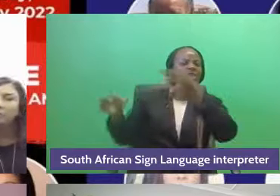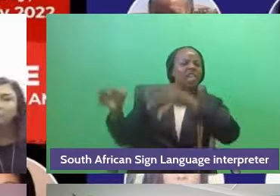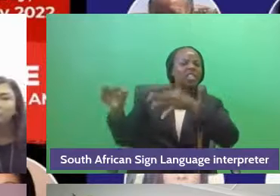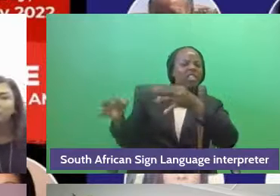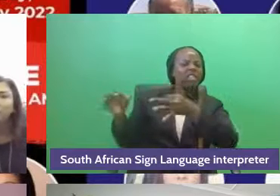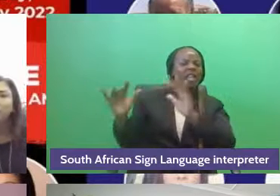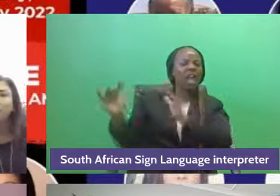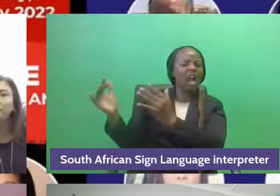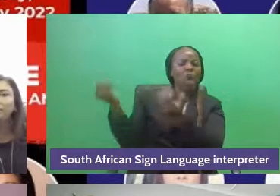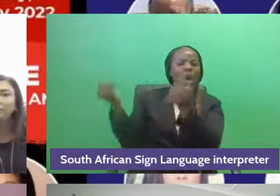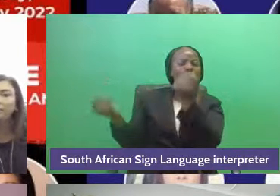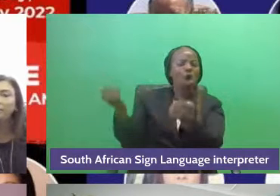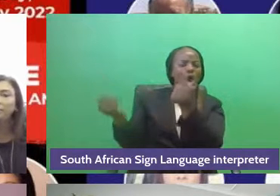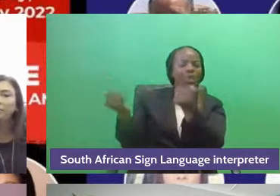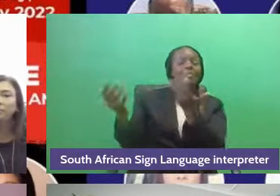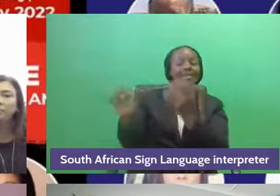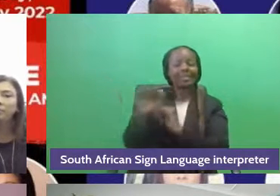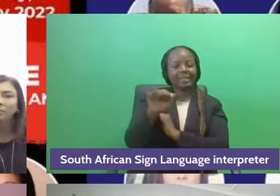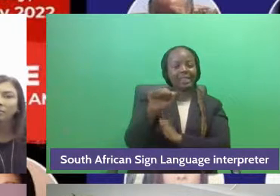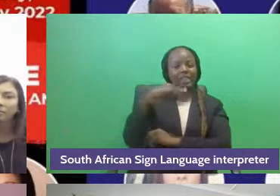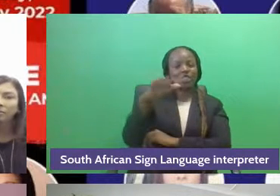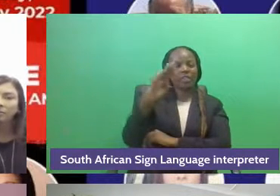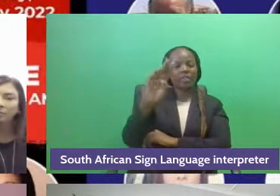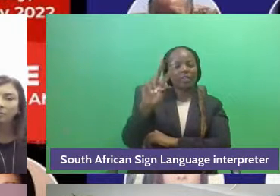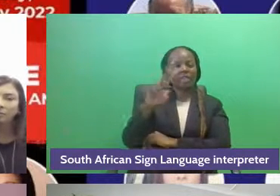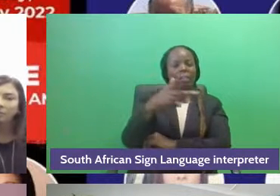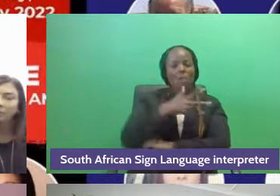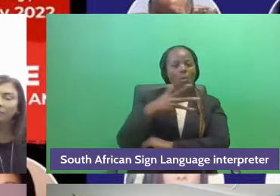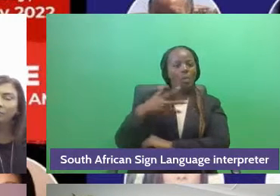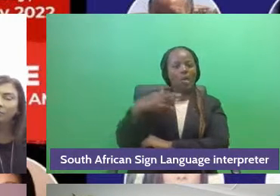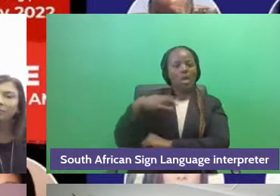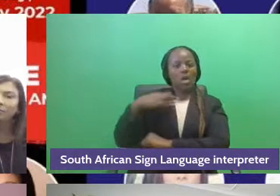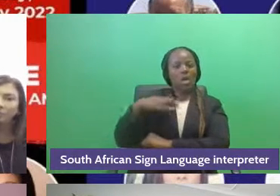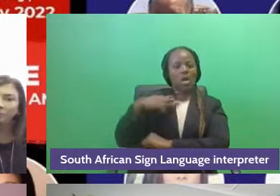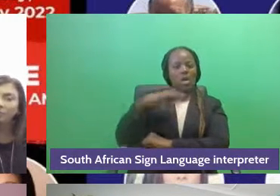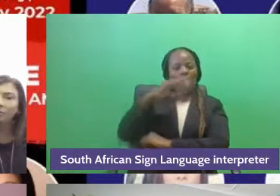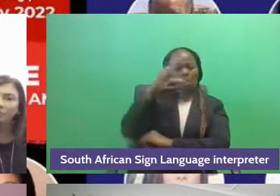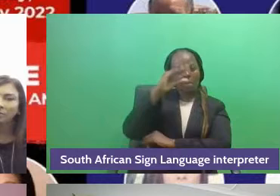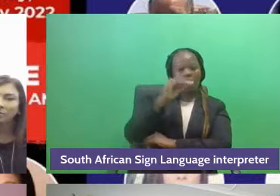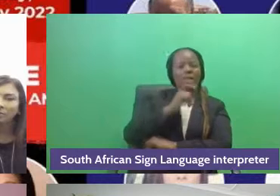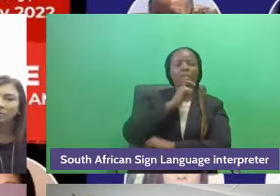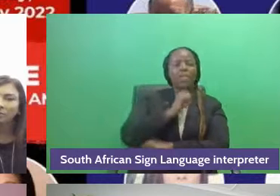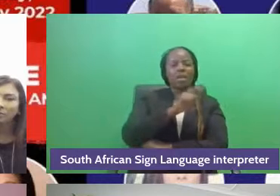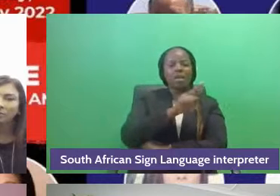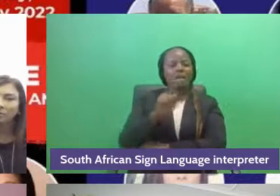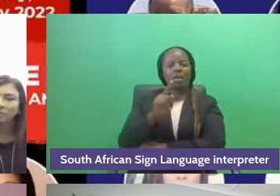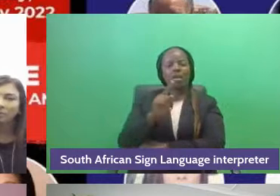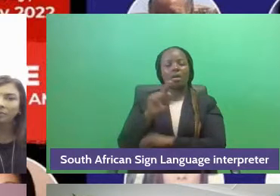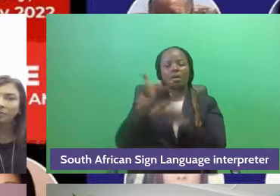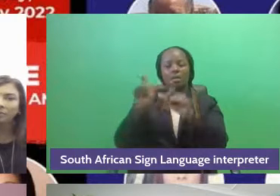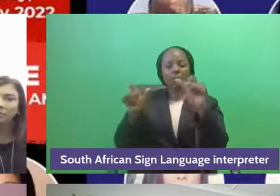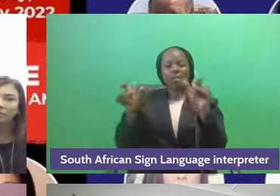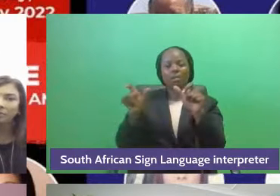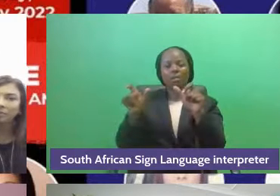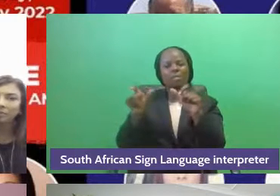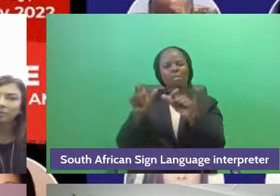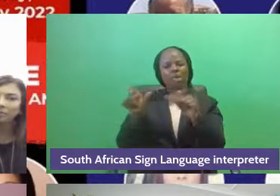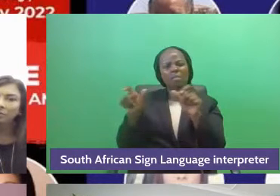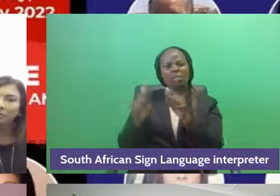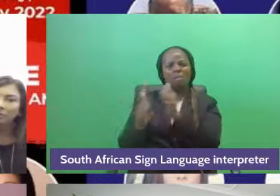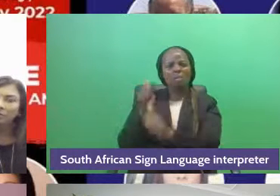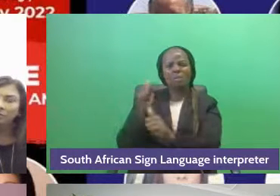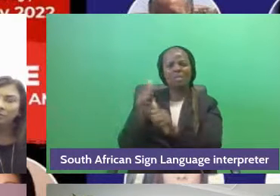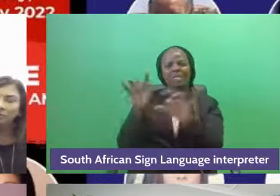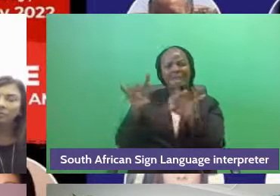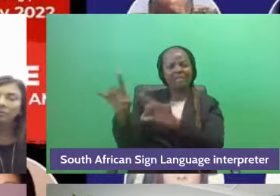So whilst gender-based violence affects women and girls, boys and men, so most survivors of gender-based violence are women and